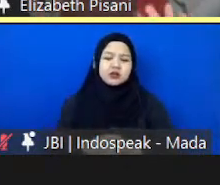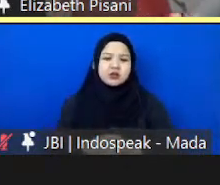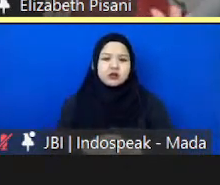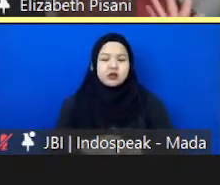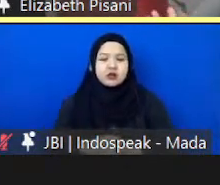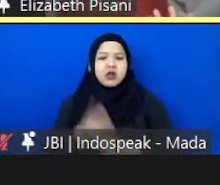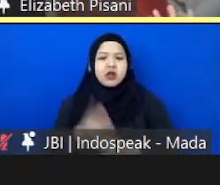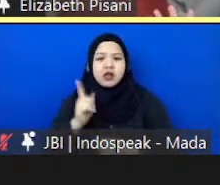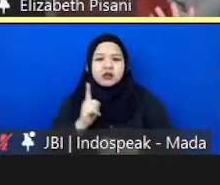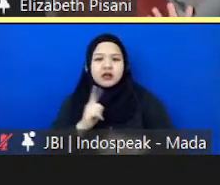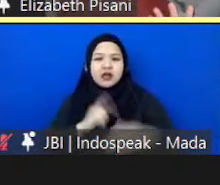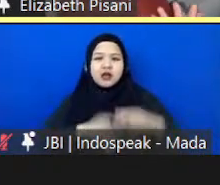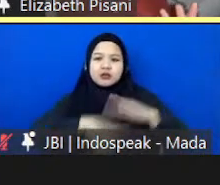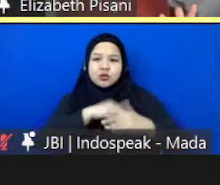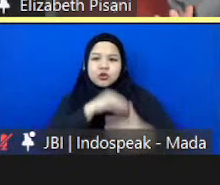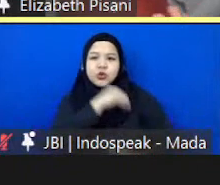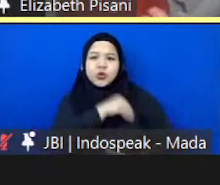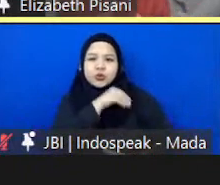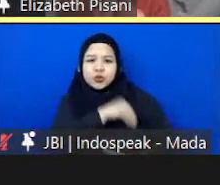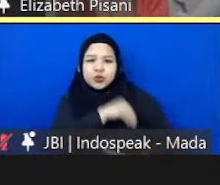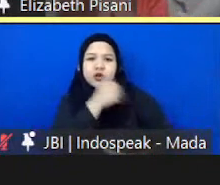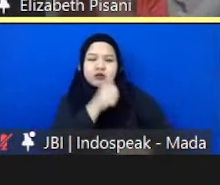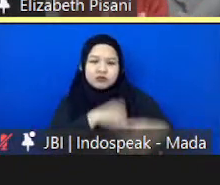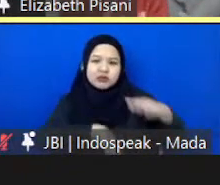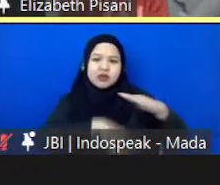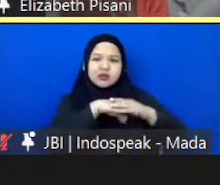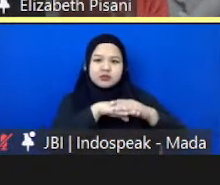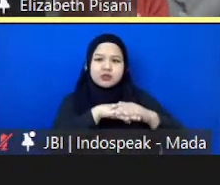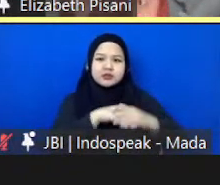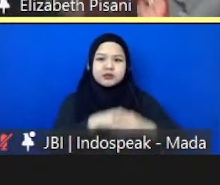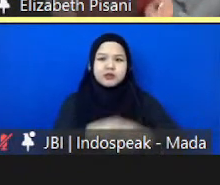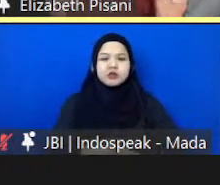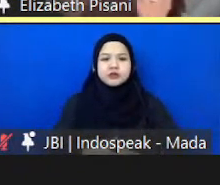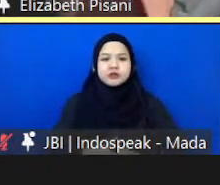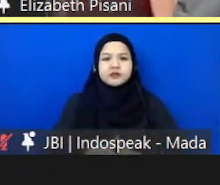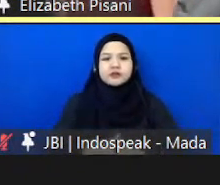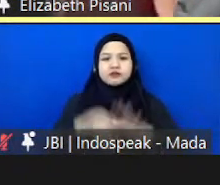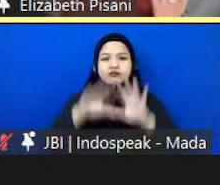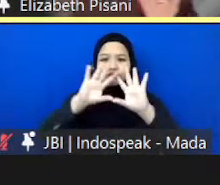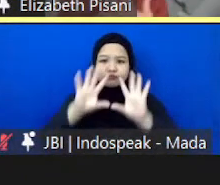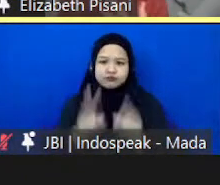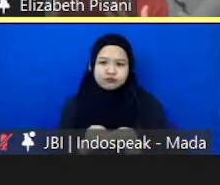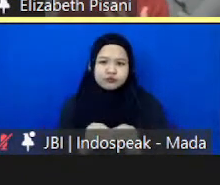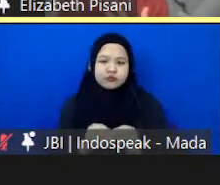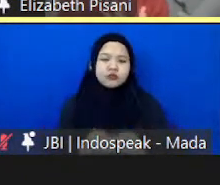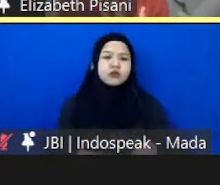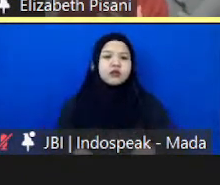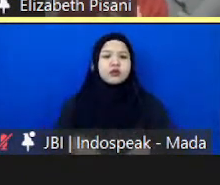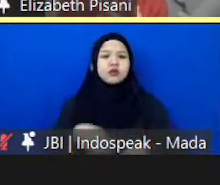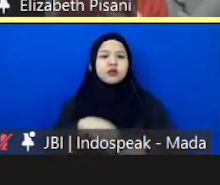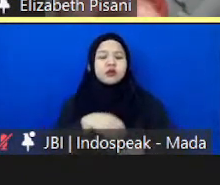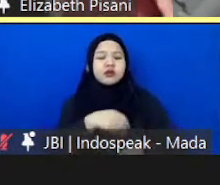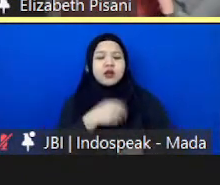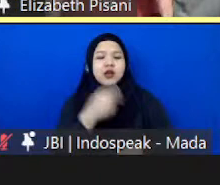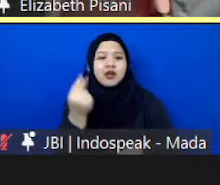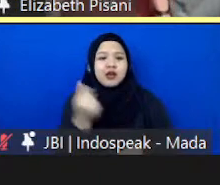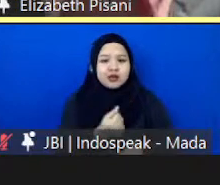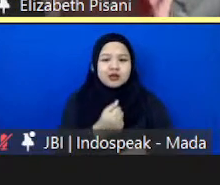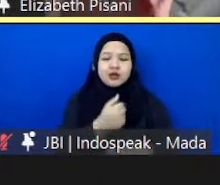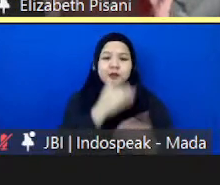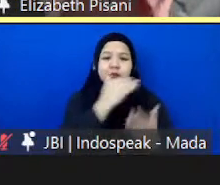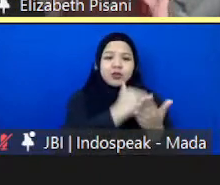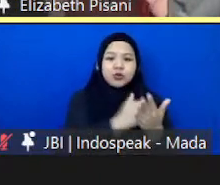profit maximization going on all over the place. In summary, basically, the Indonesian medicine pricing rules